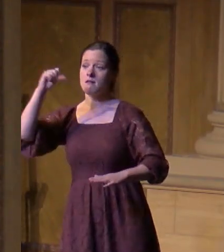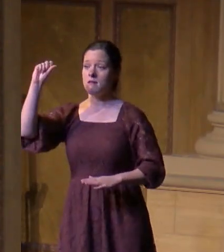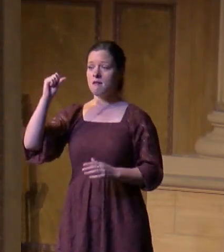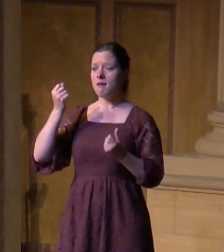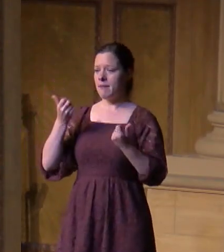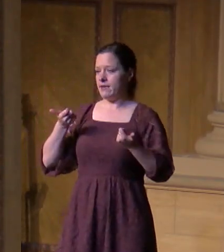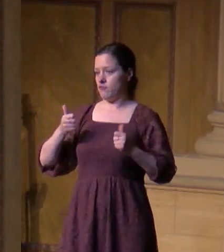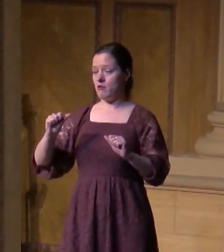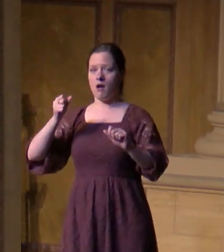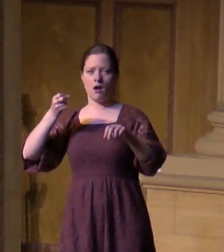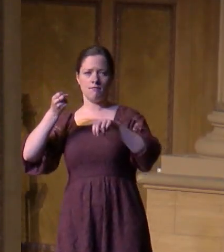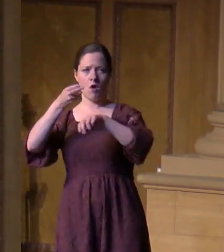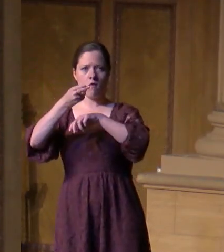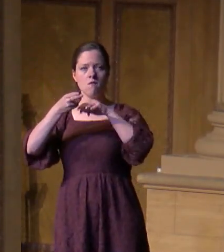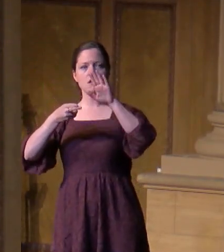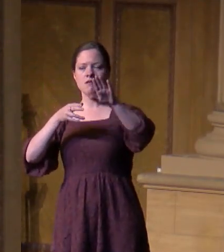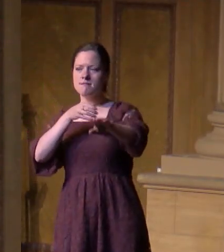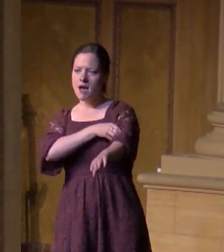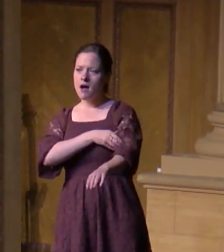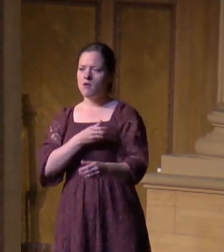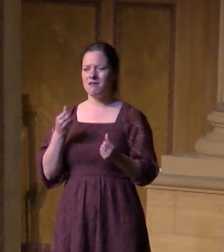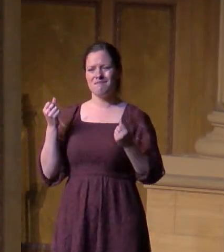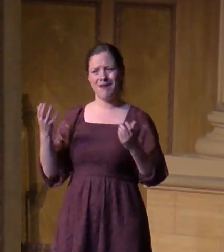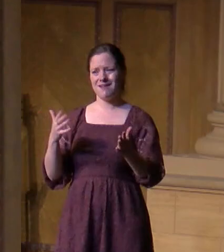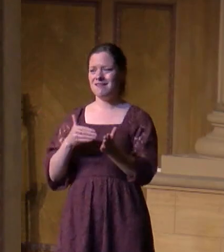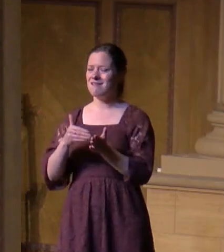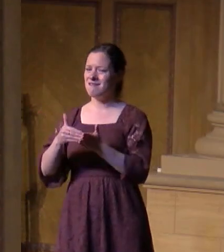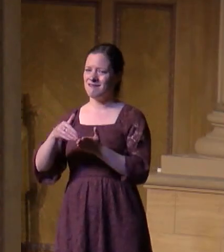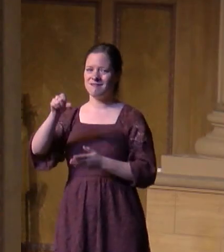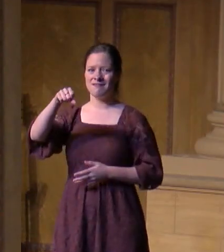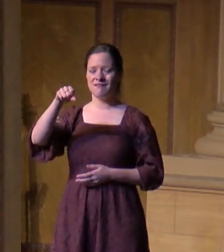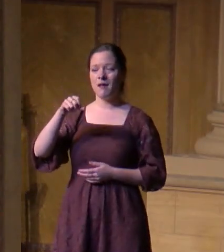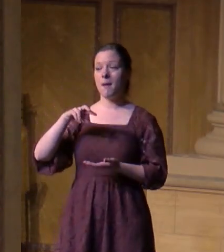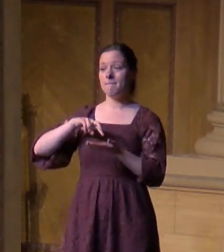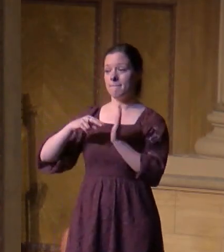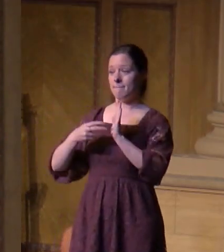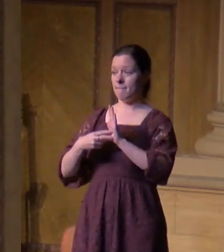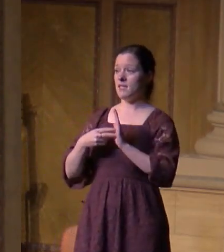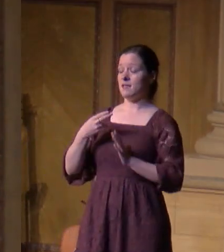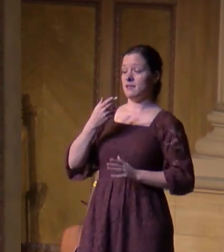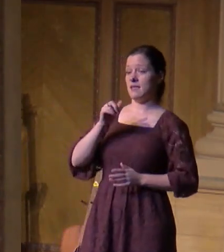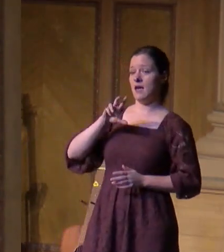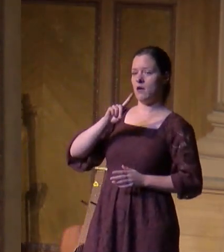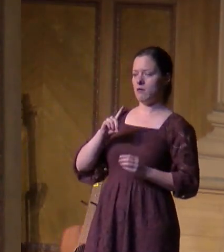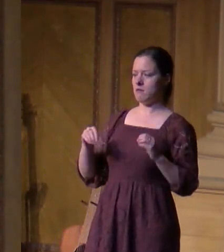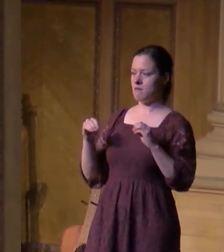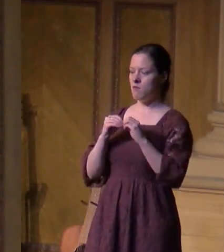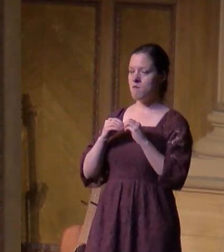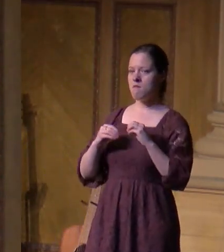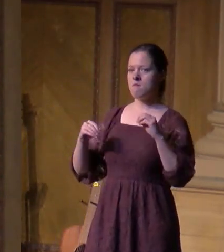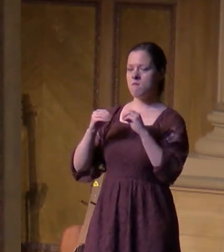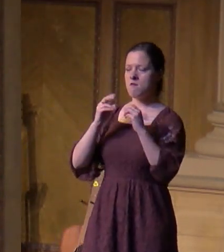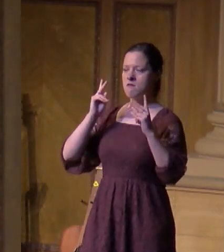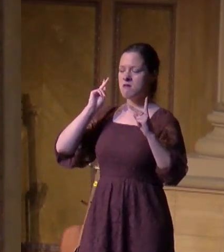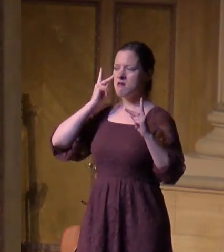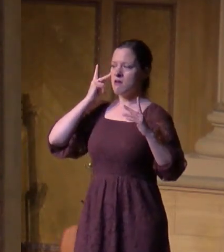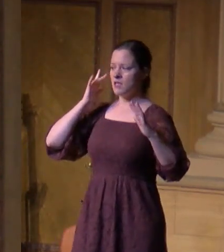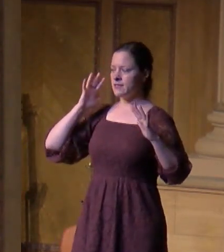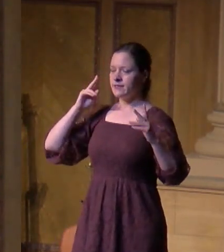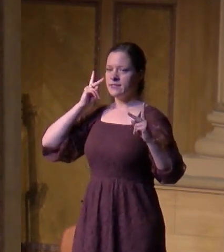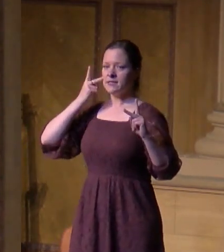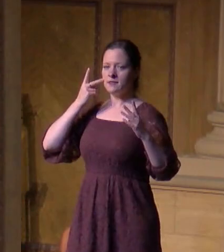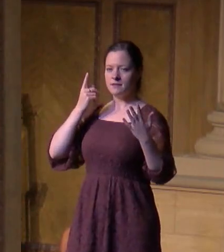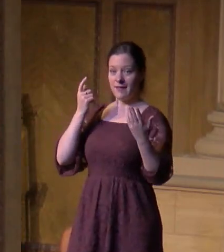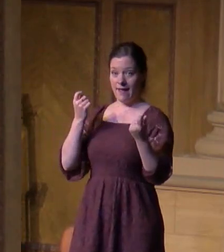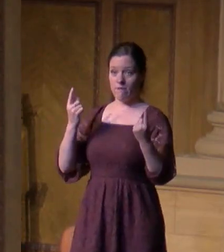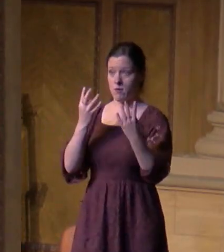were attempts to overthrow Herod's power left and right which fed into his increasing paranoia. He was suspicious of